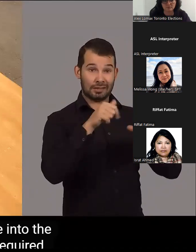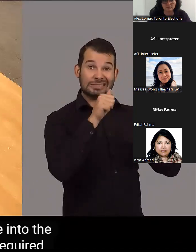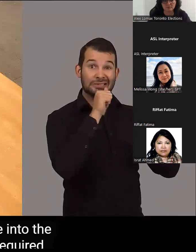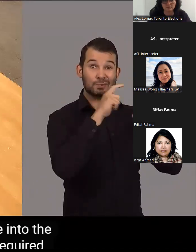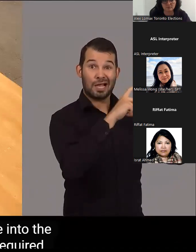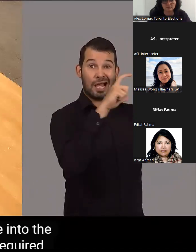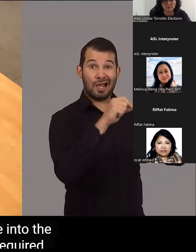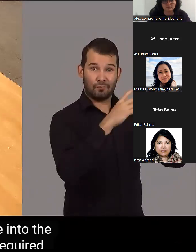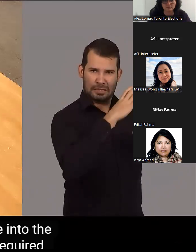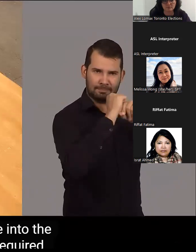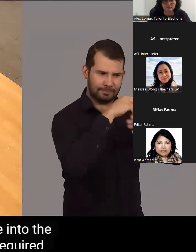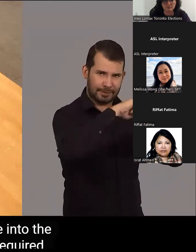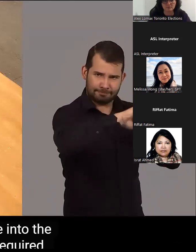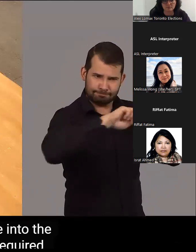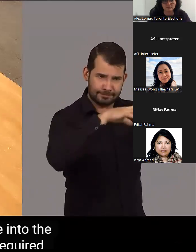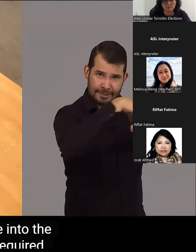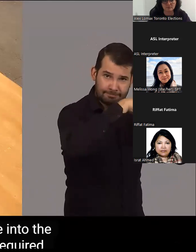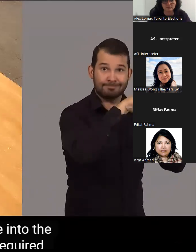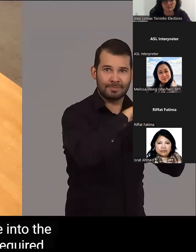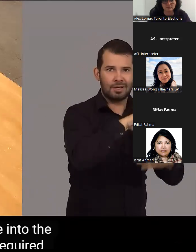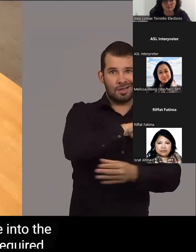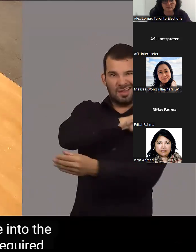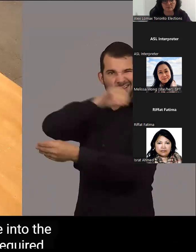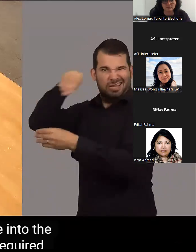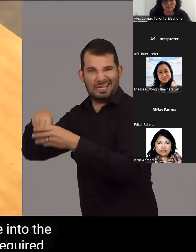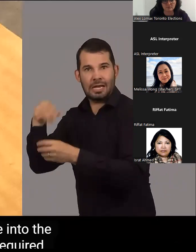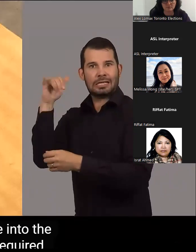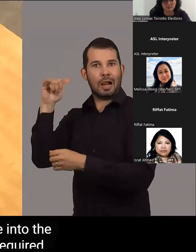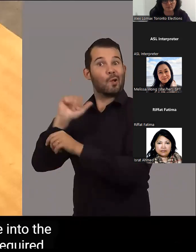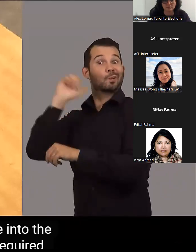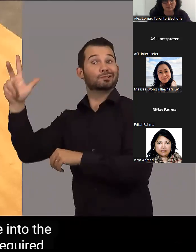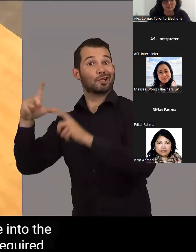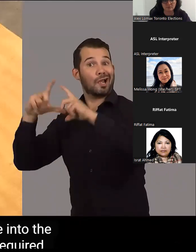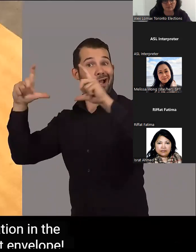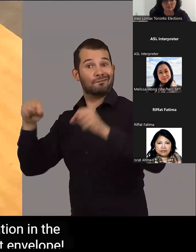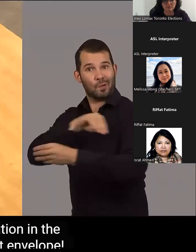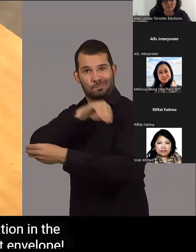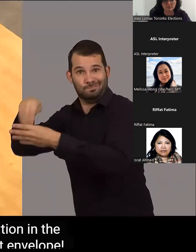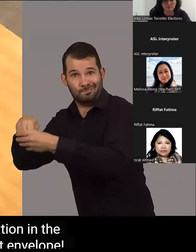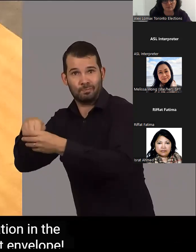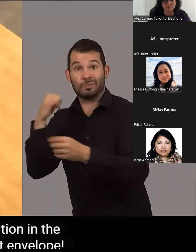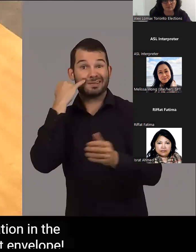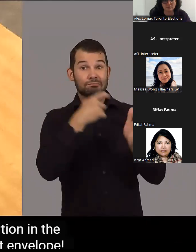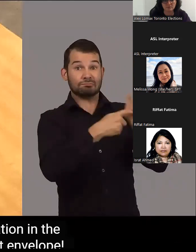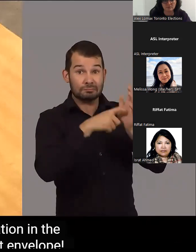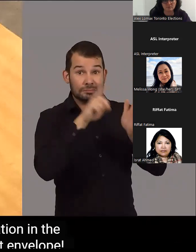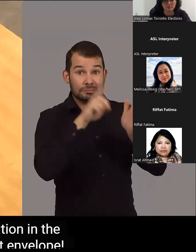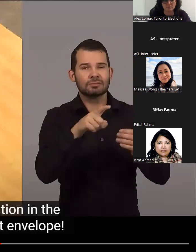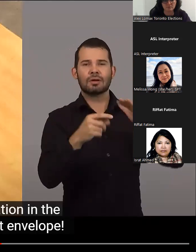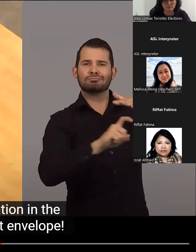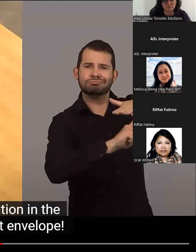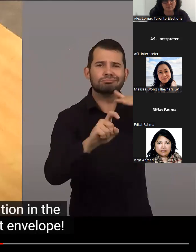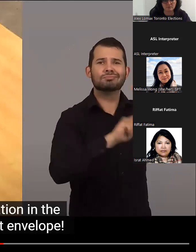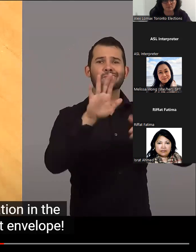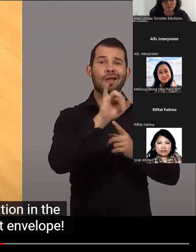Insert the sealed secrecy envelope into the yellow return envelope, and if it's required, place a photocopy of your